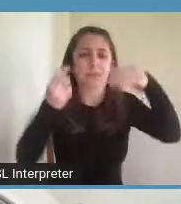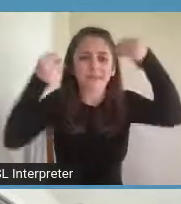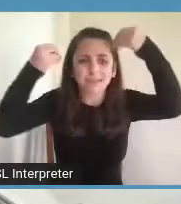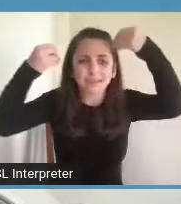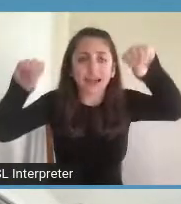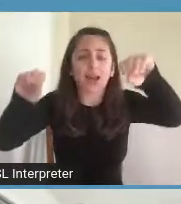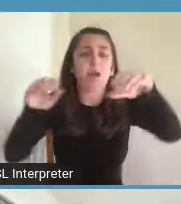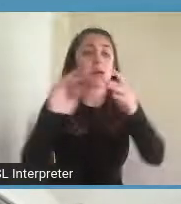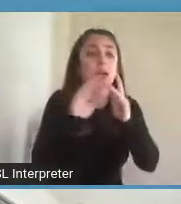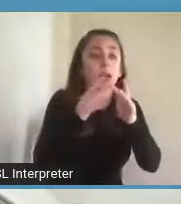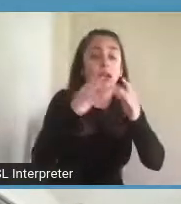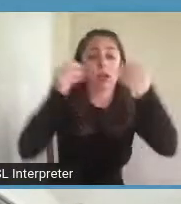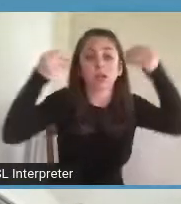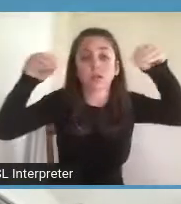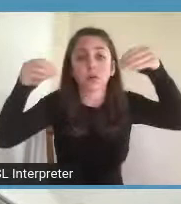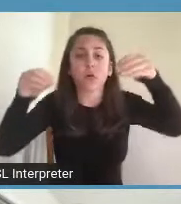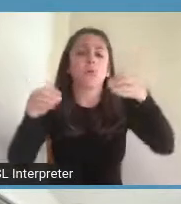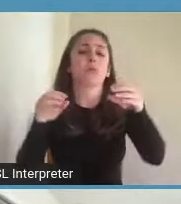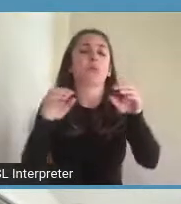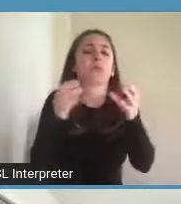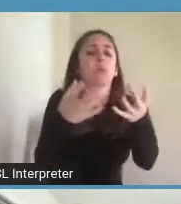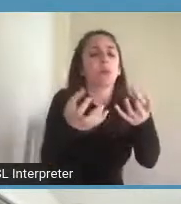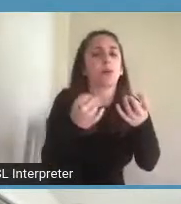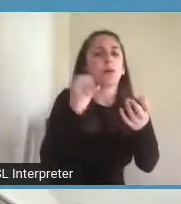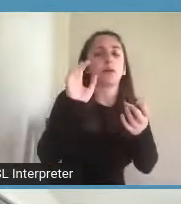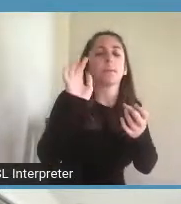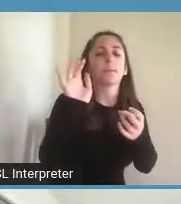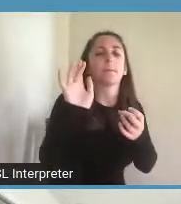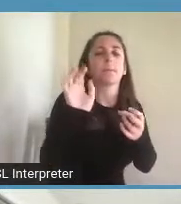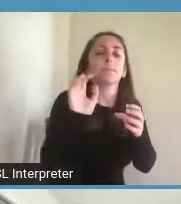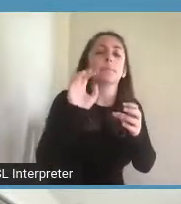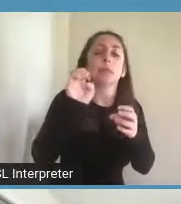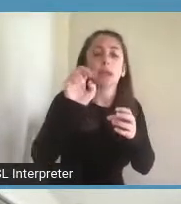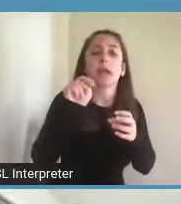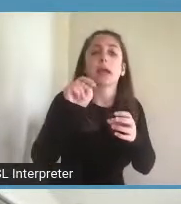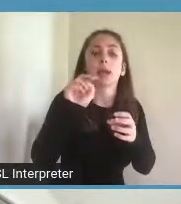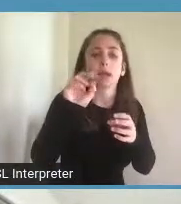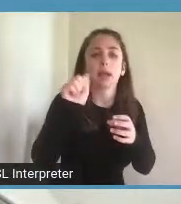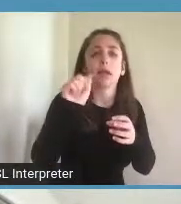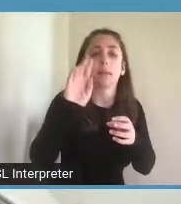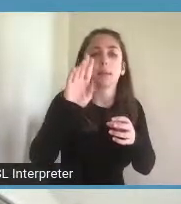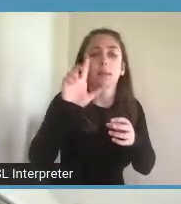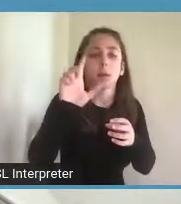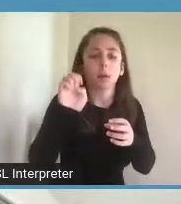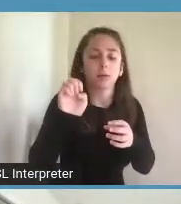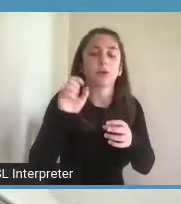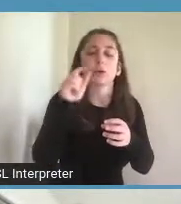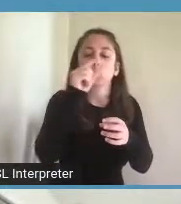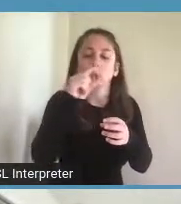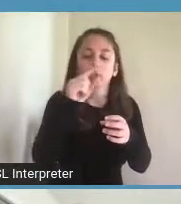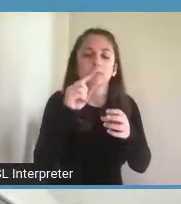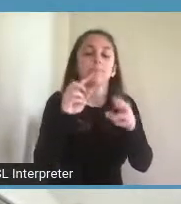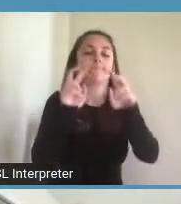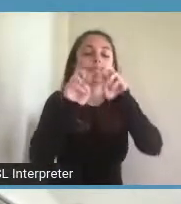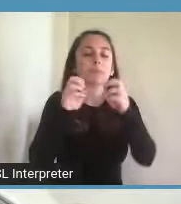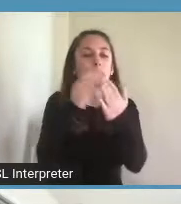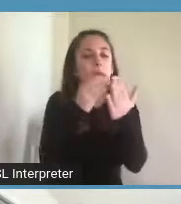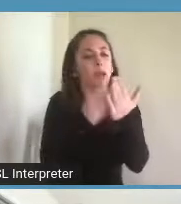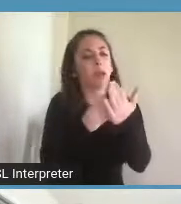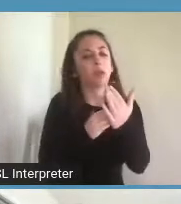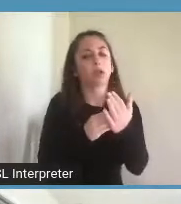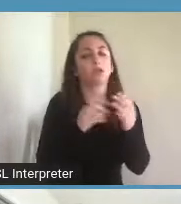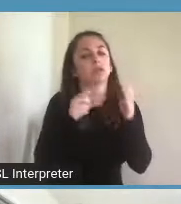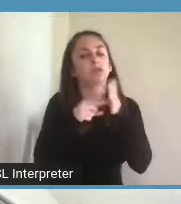store, you want to enable the e-commerce module on Google Analytics, and it will get you information like this. And the happy faces are